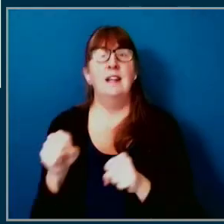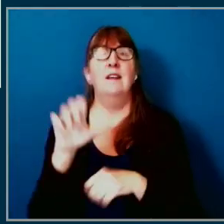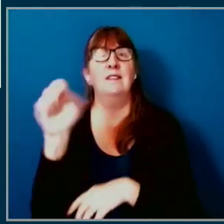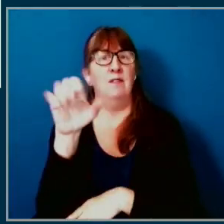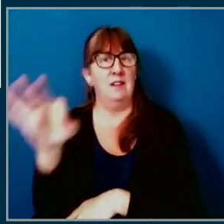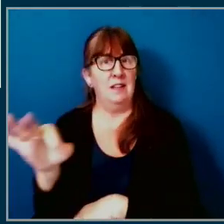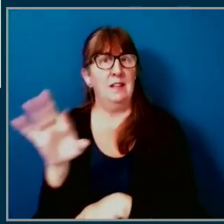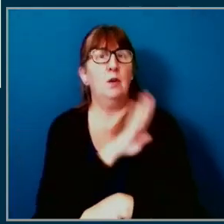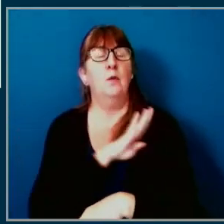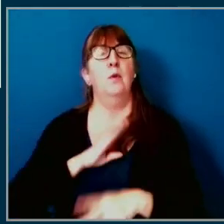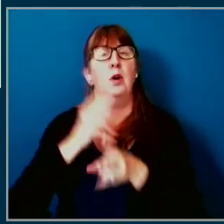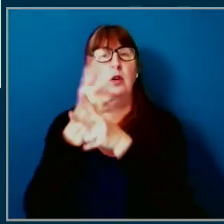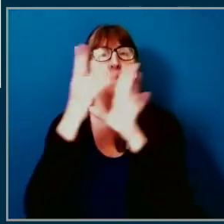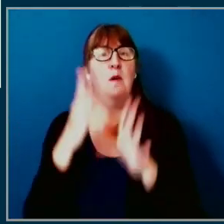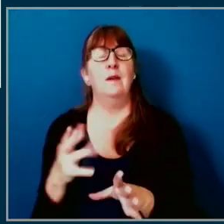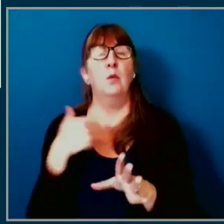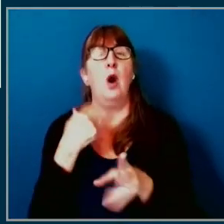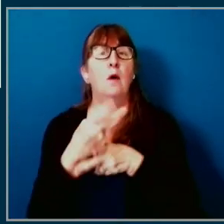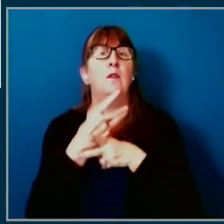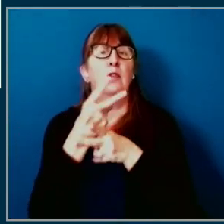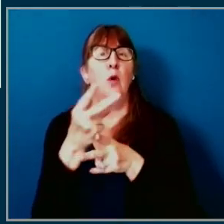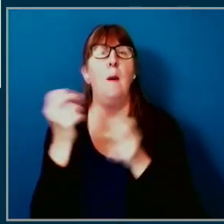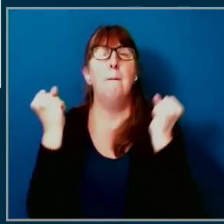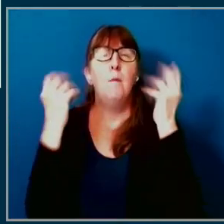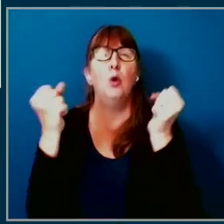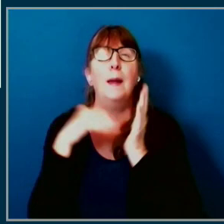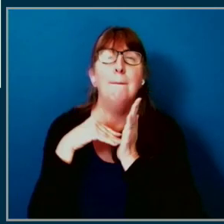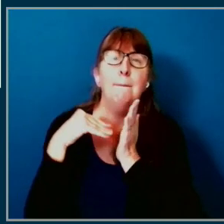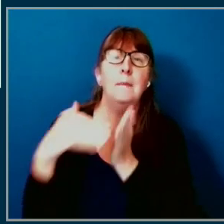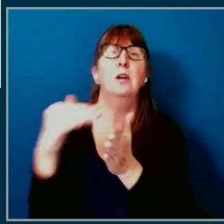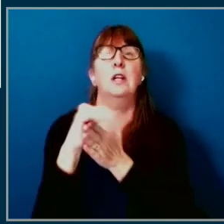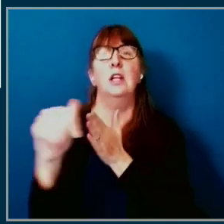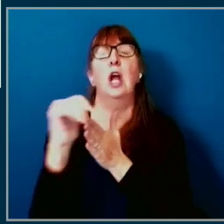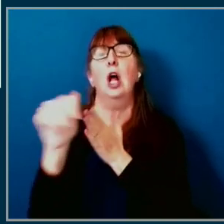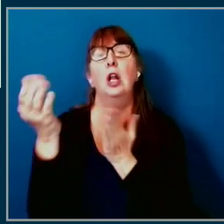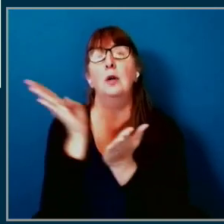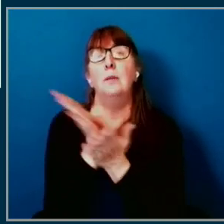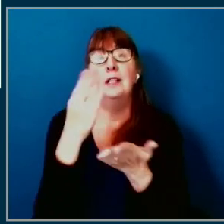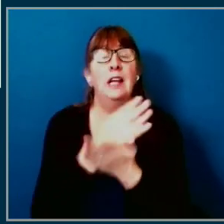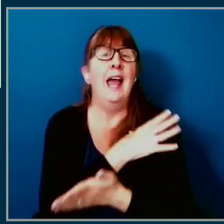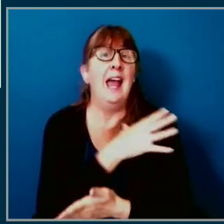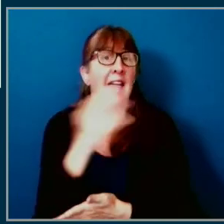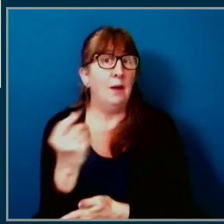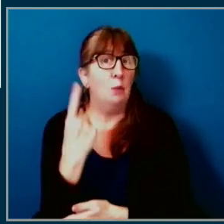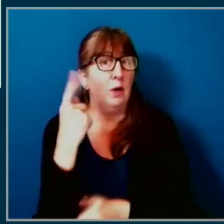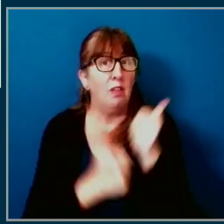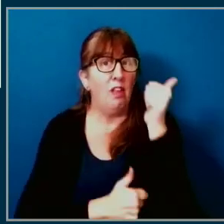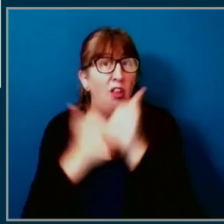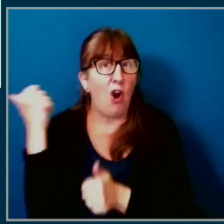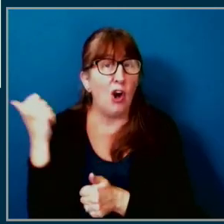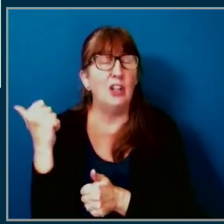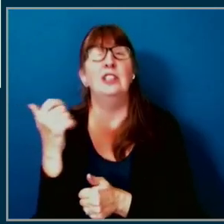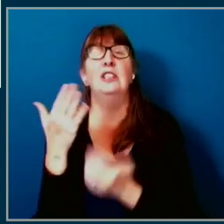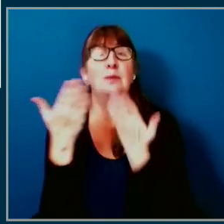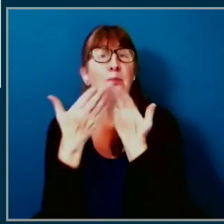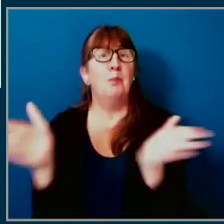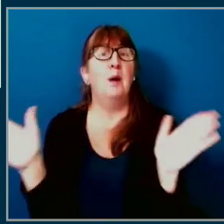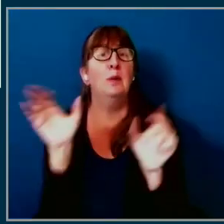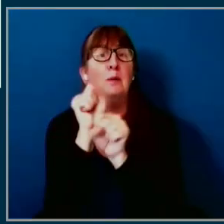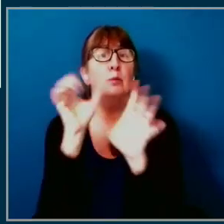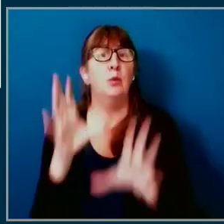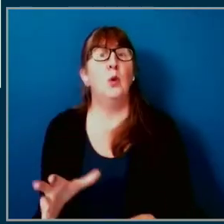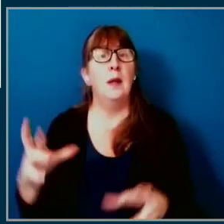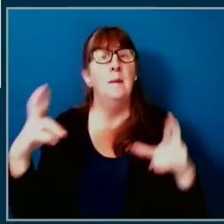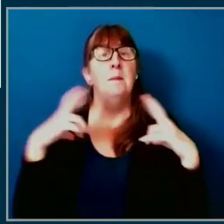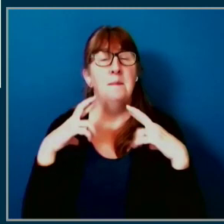a multi-billion-dollar budget and one of the largest public employee pension funds in